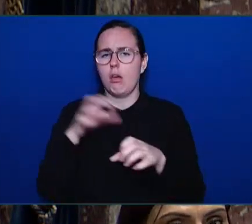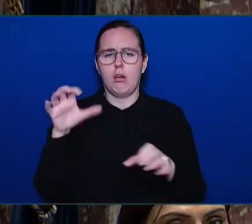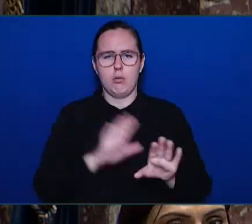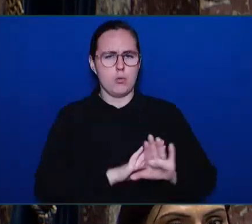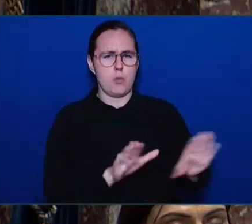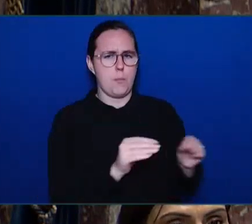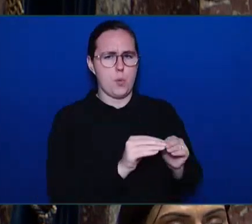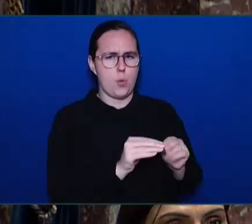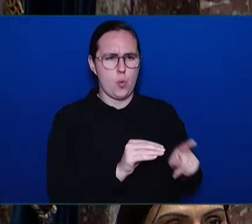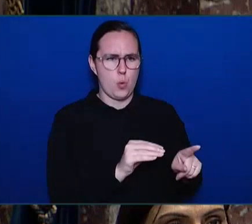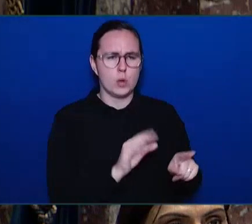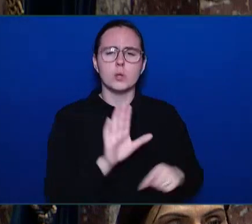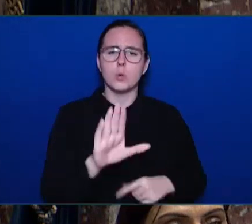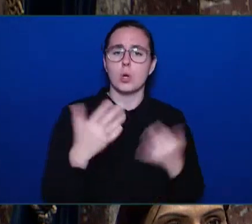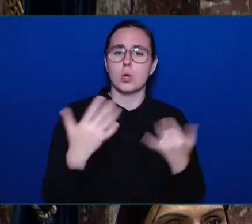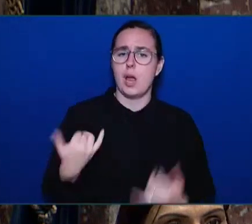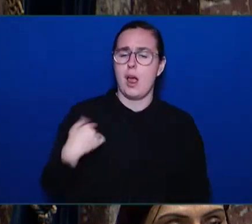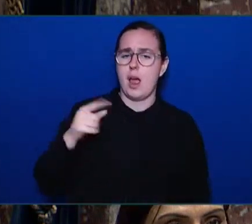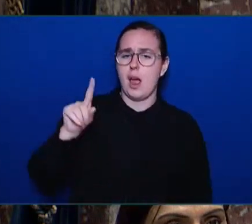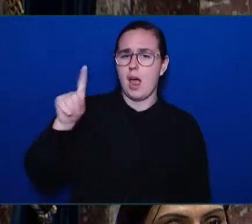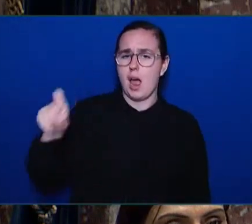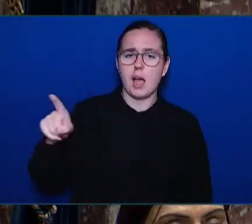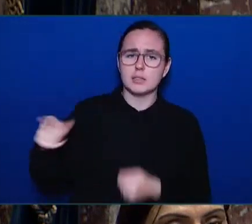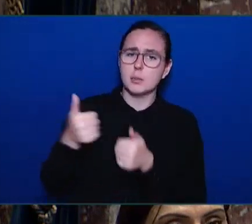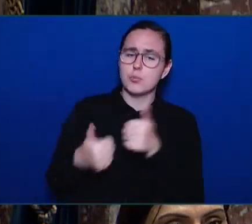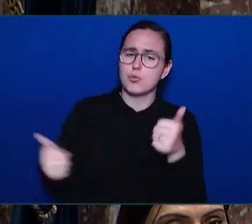provide his government's definition of net zero?